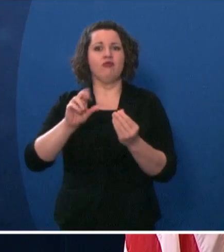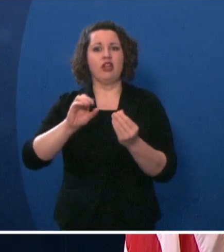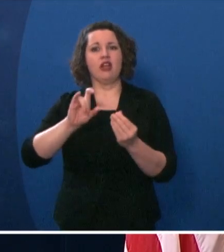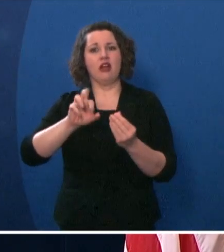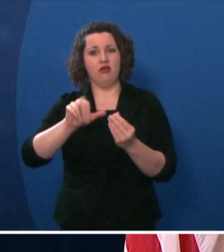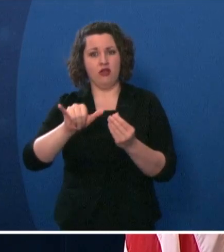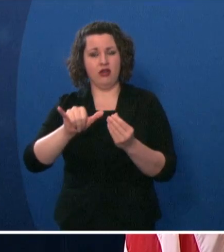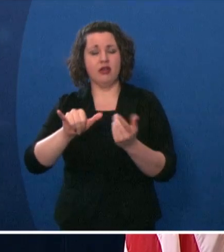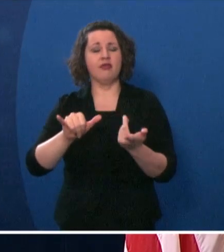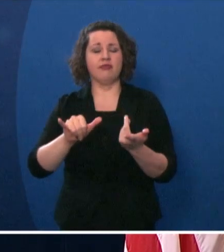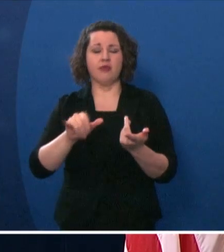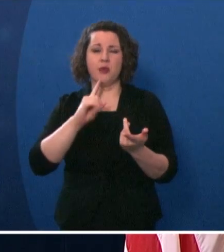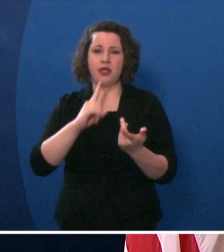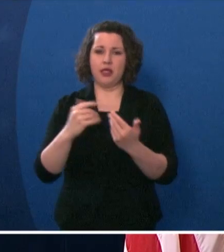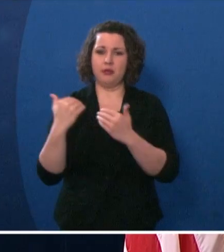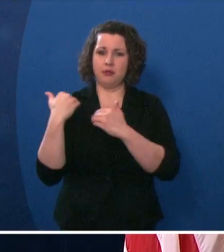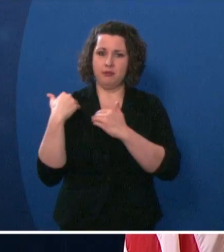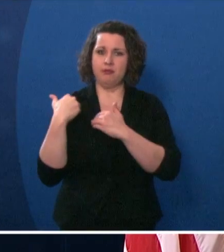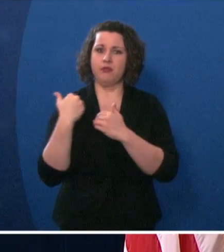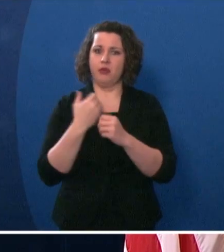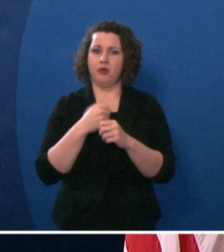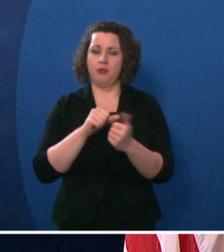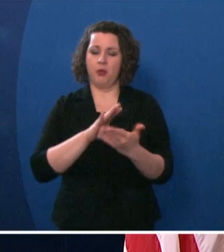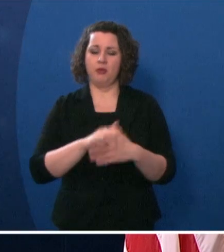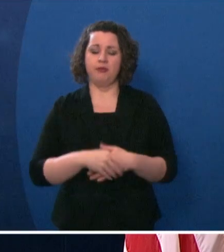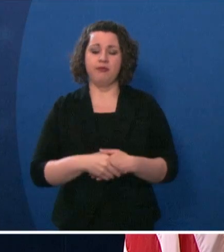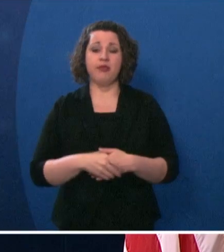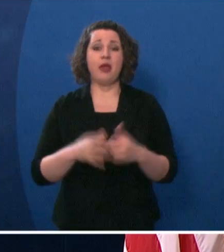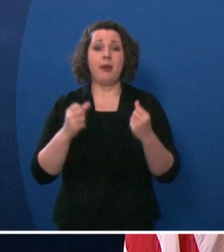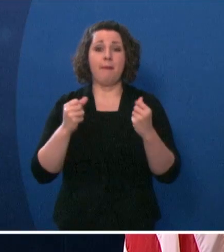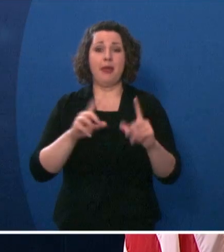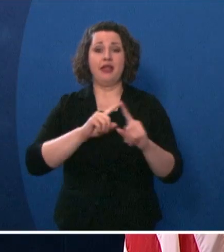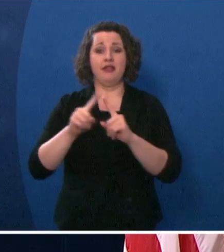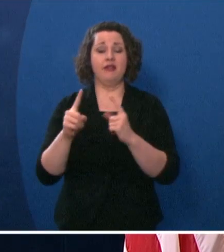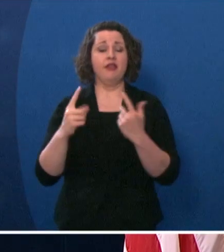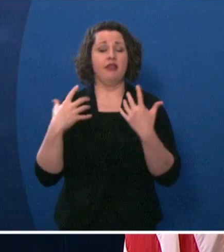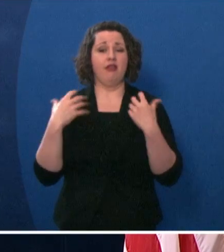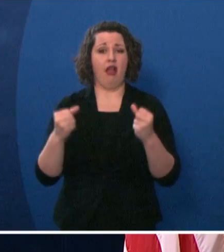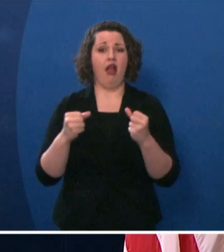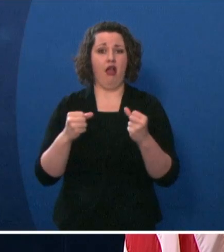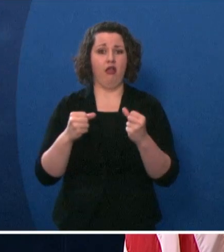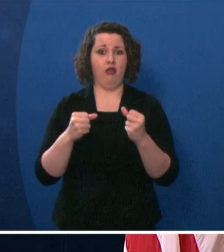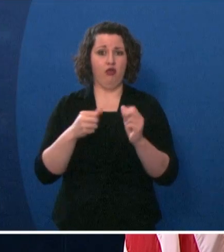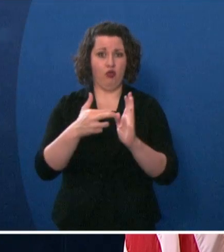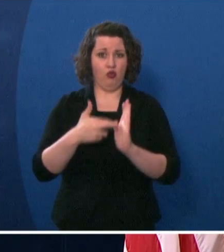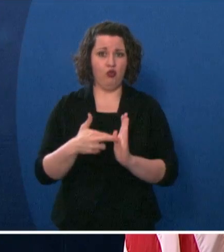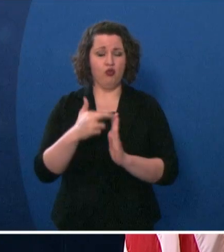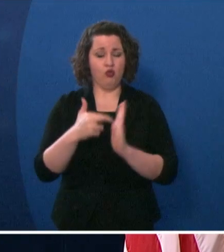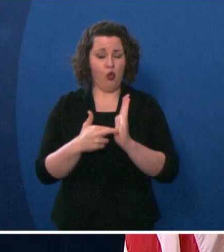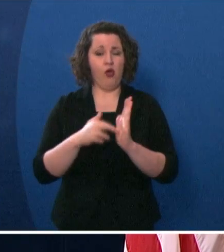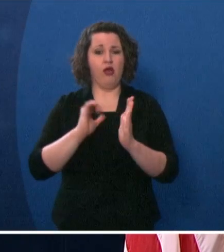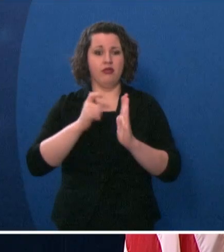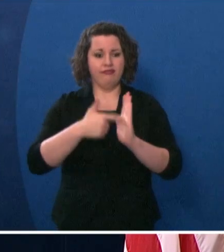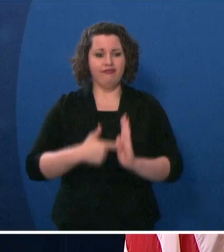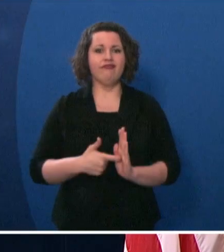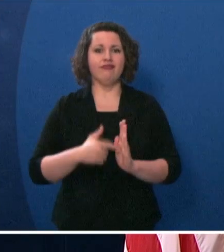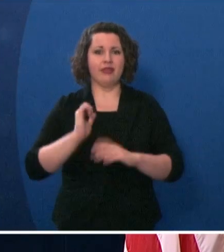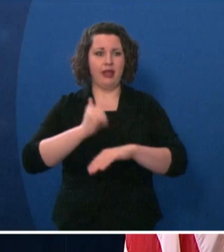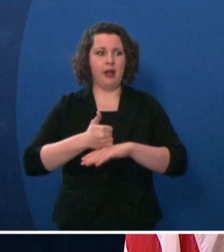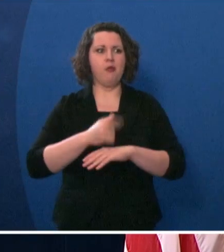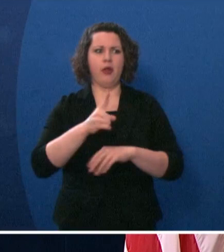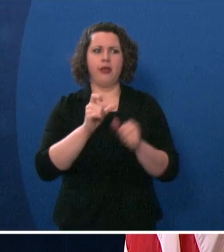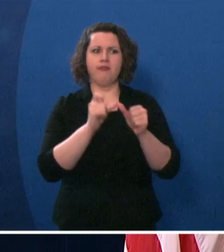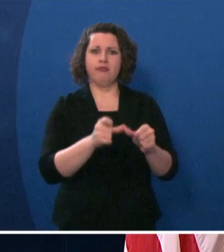and responsible way. Many of the other public health measures for businesses that have already reopened will remain in place, and businesses that